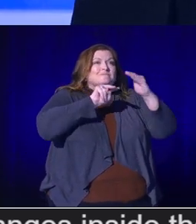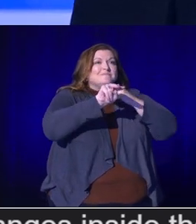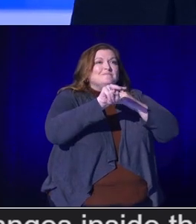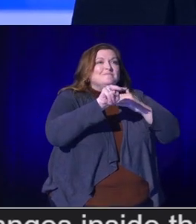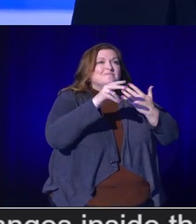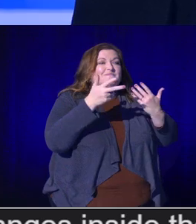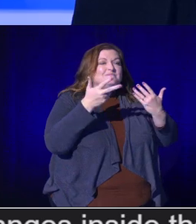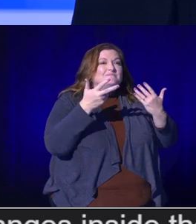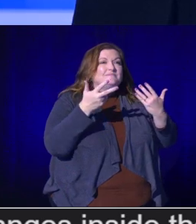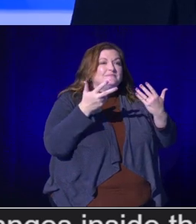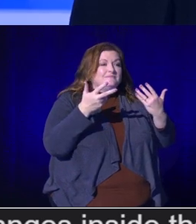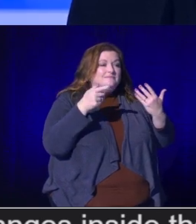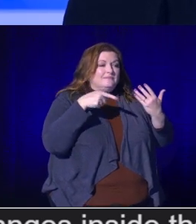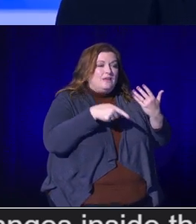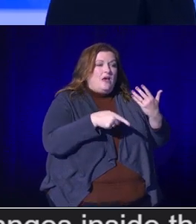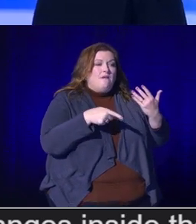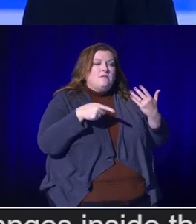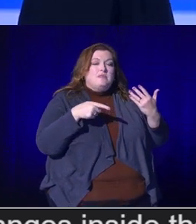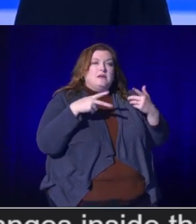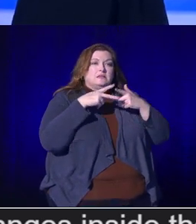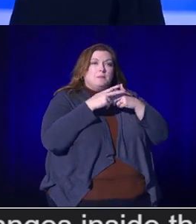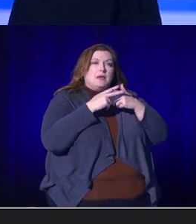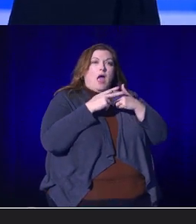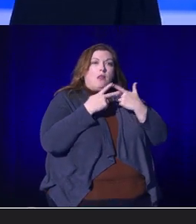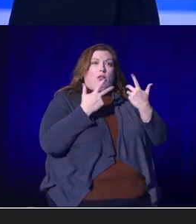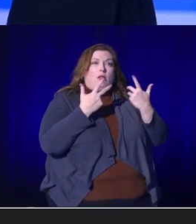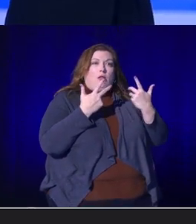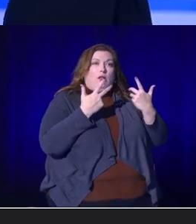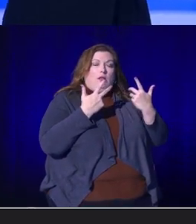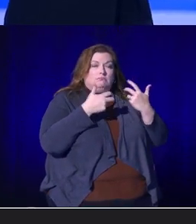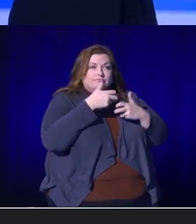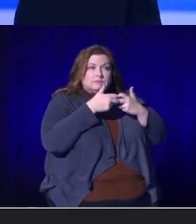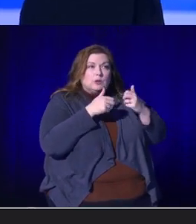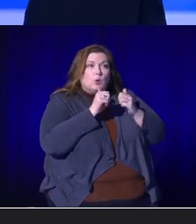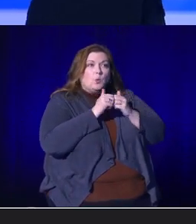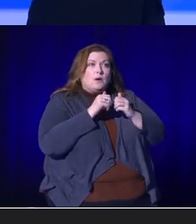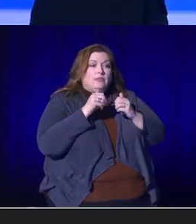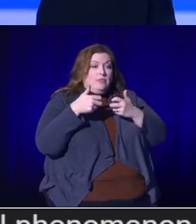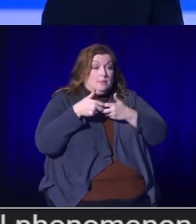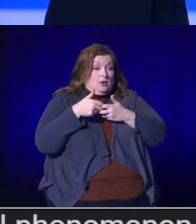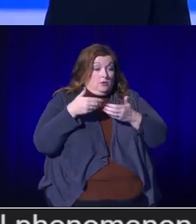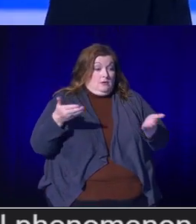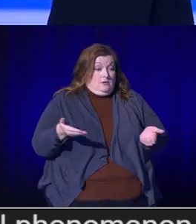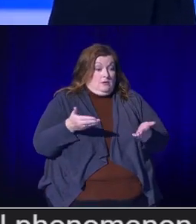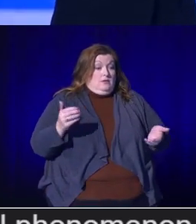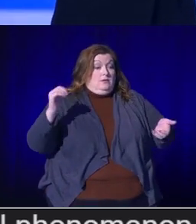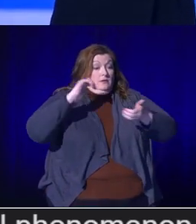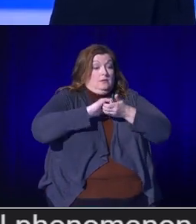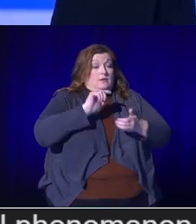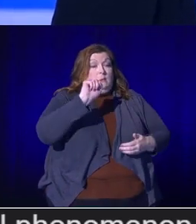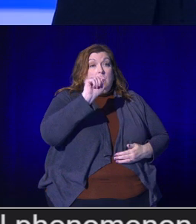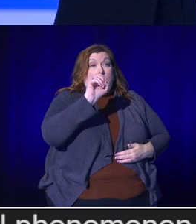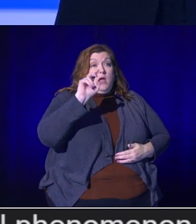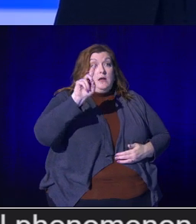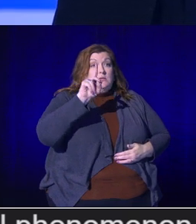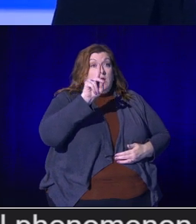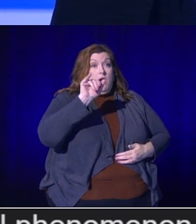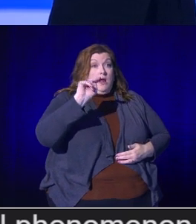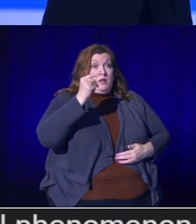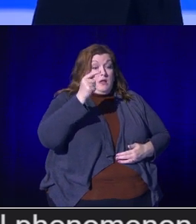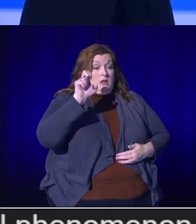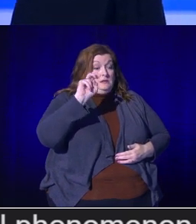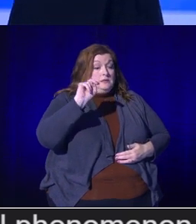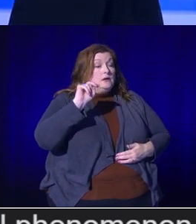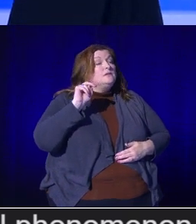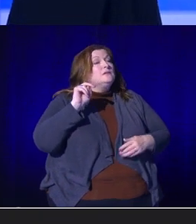this mechanical phenomenon within the battery. And here I collaborated with Todd Kingston, who was a postdoc at the Naval Research Lab at